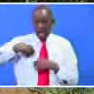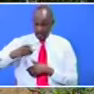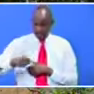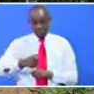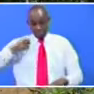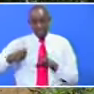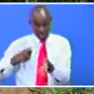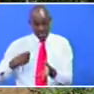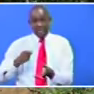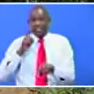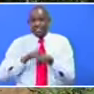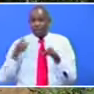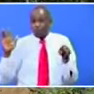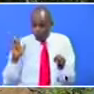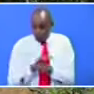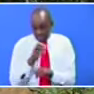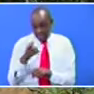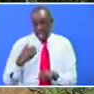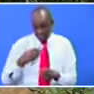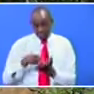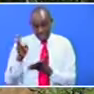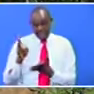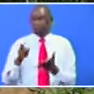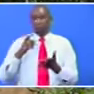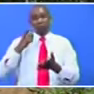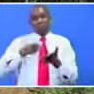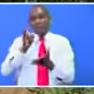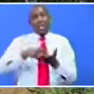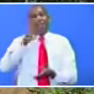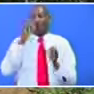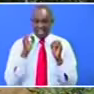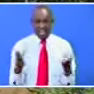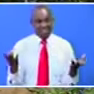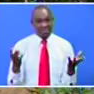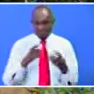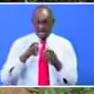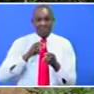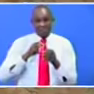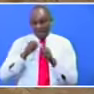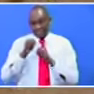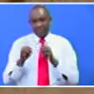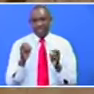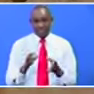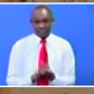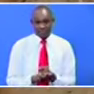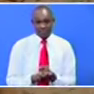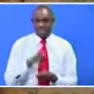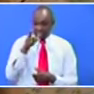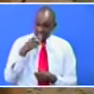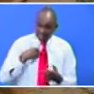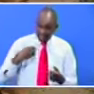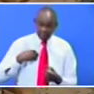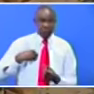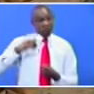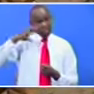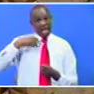fully, once it is fully repaid, there is no cost of operation and maintenance. This new solar-powered pump